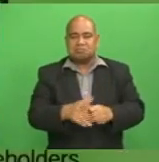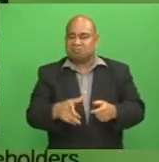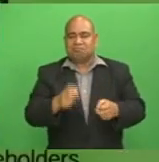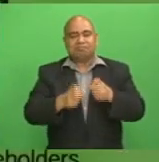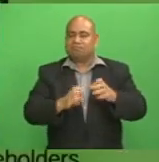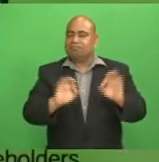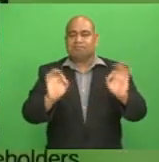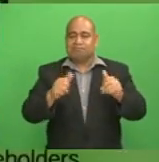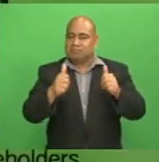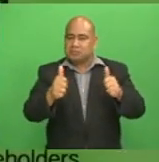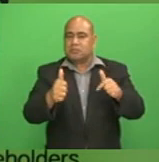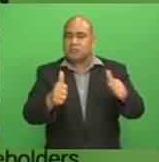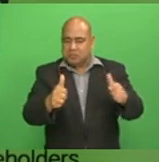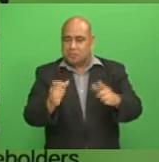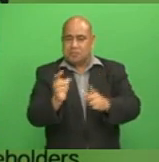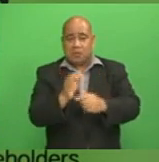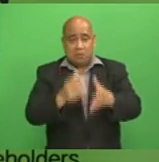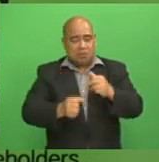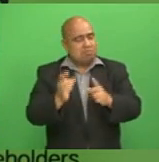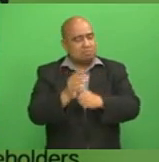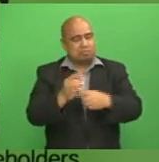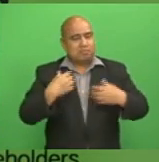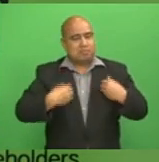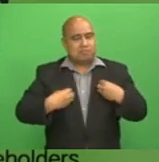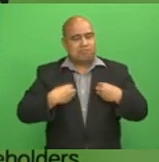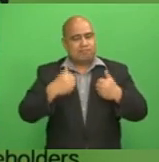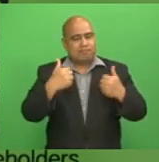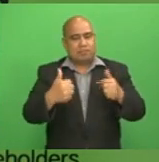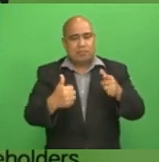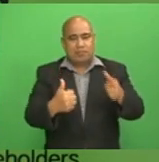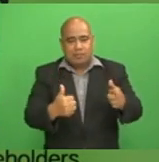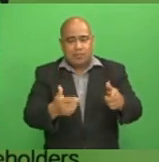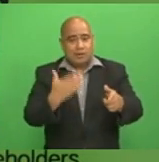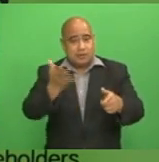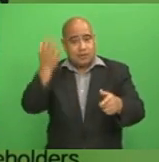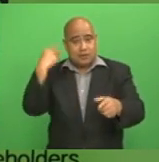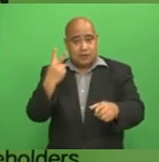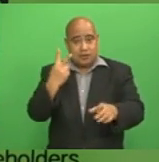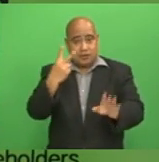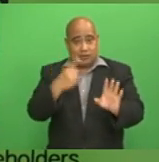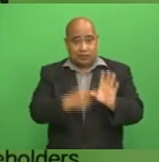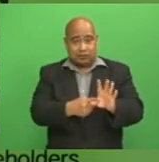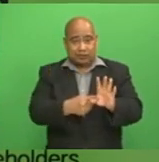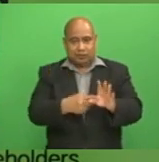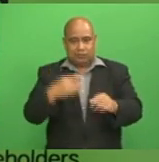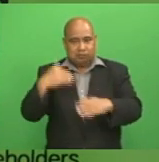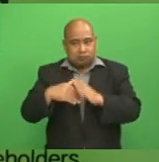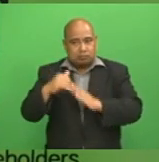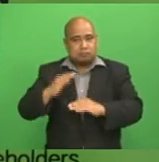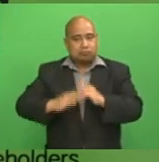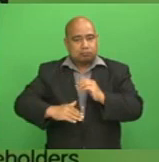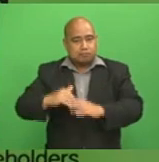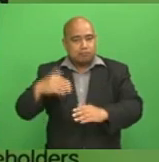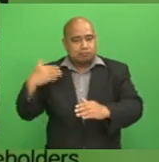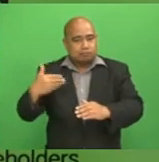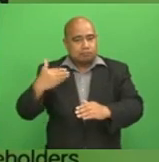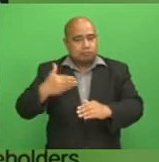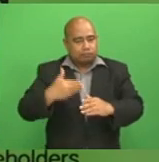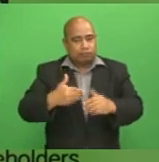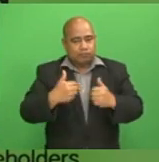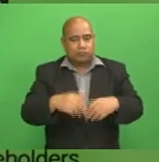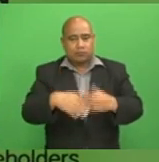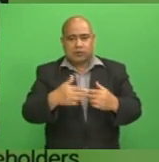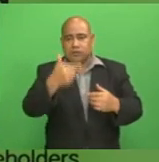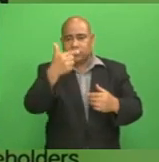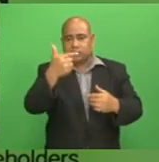is the interventions were coming up from the last 2 years, and we have seen there is a 7% in the first time in the quota of after